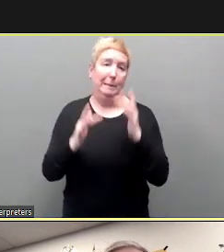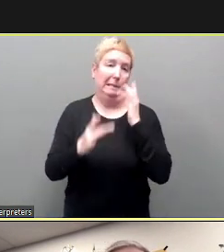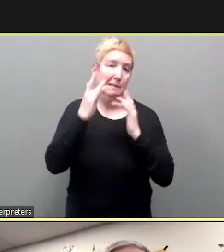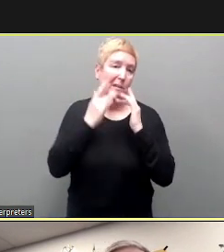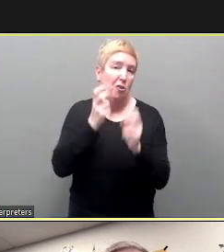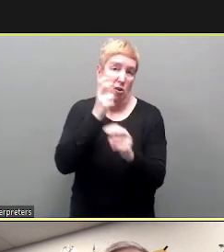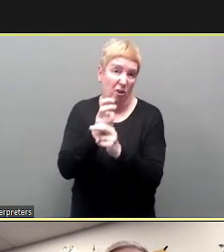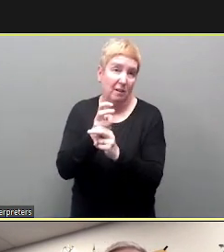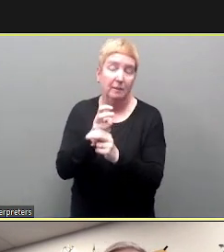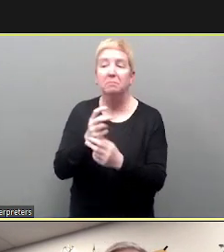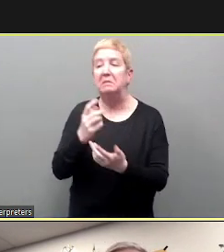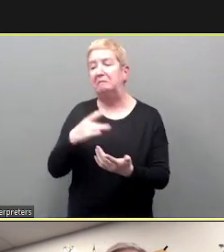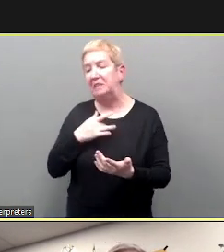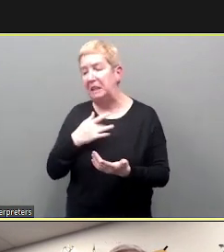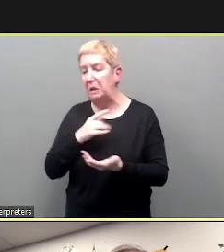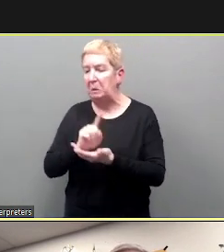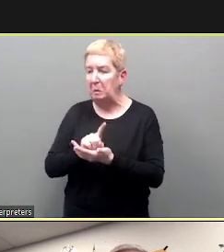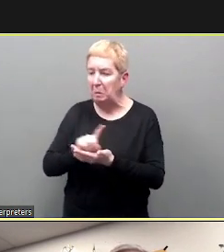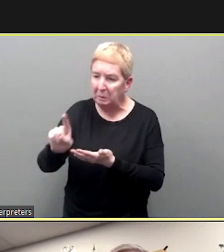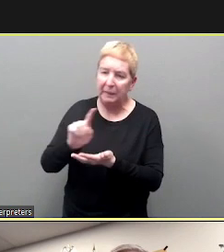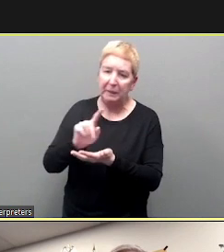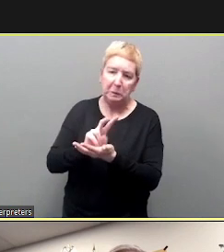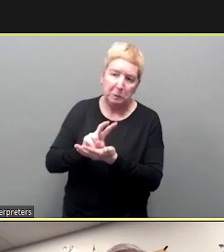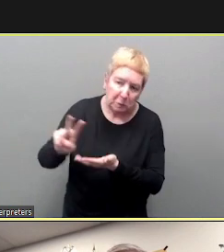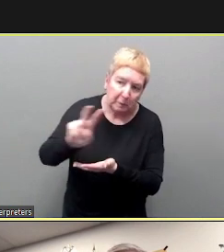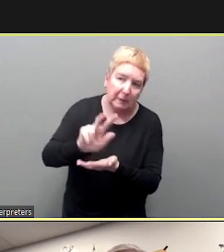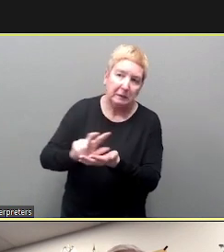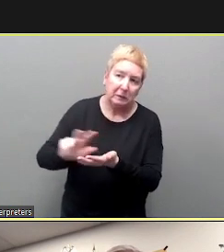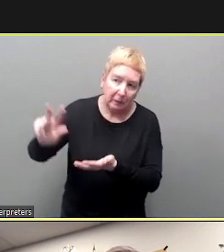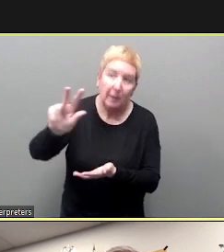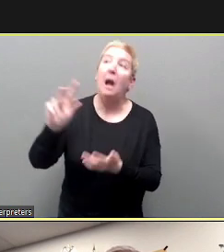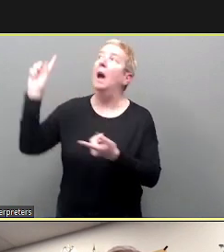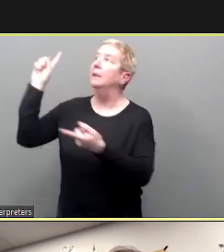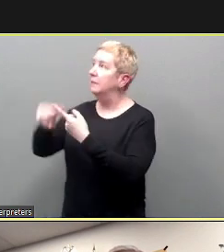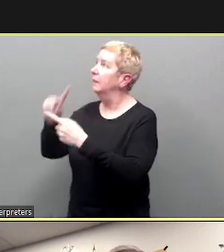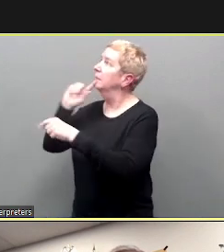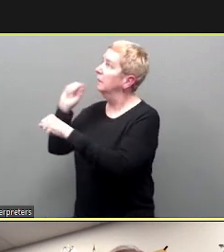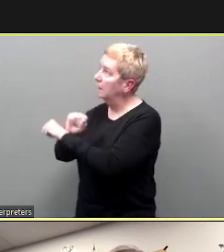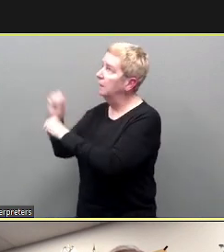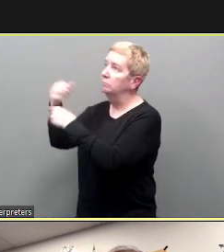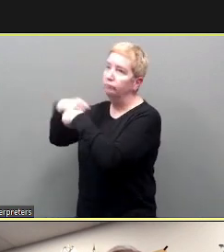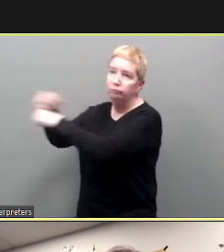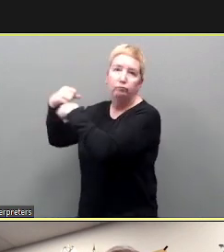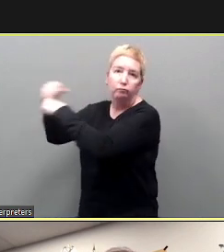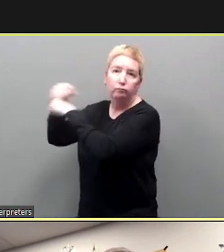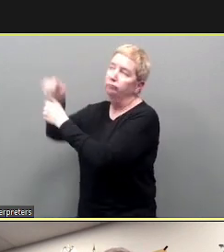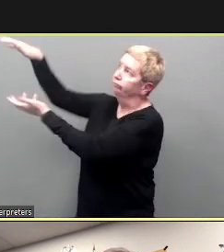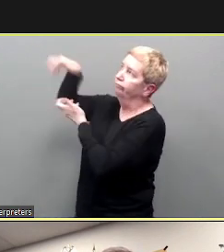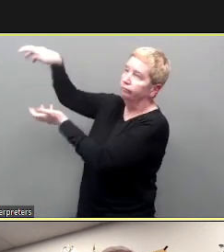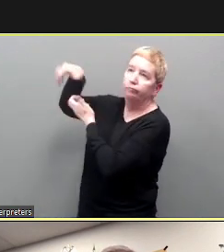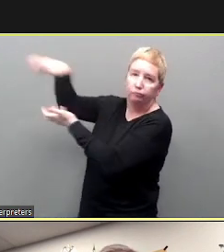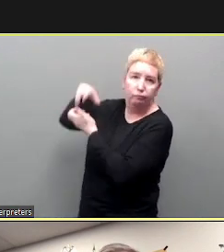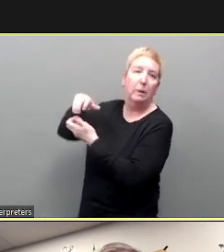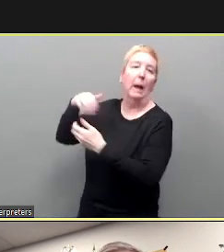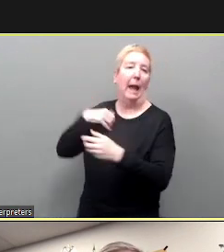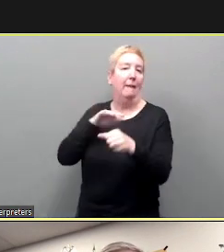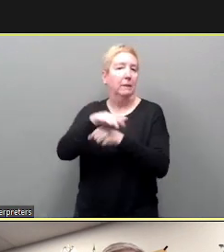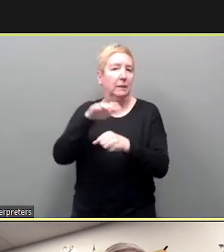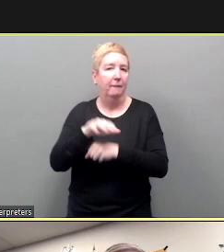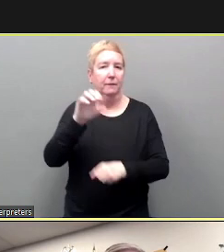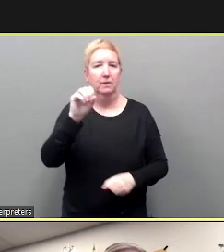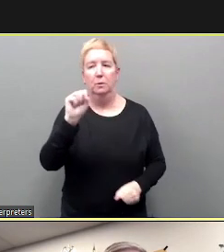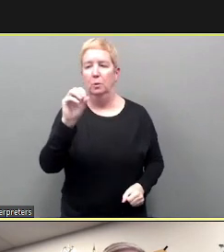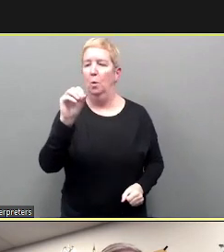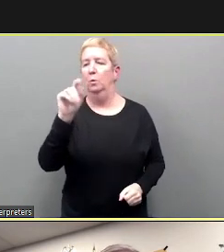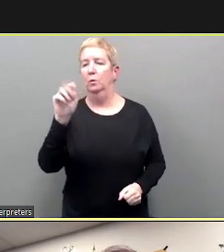3 weeks, maybe longer, until production of Paxlovid, sotrovimab substantially increase